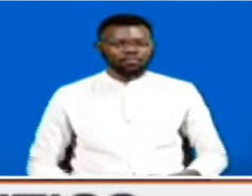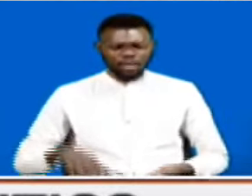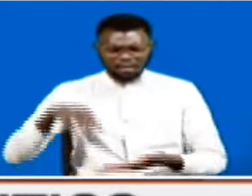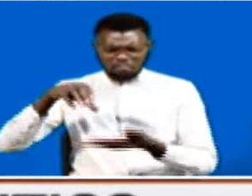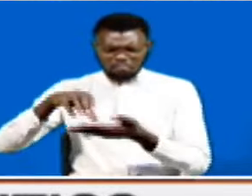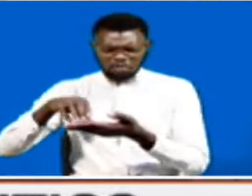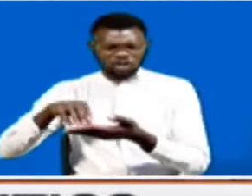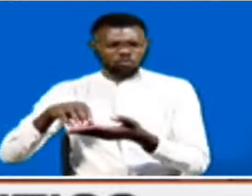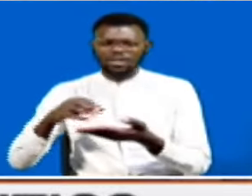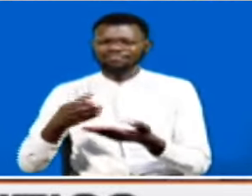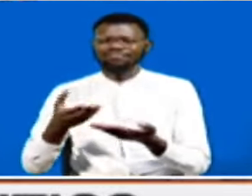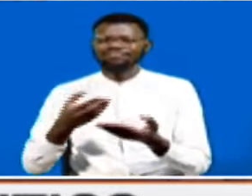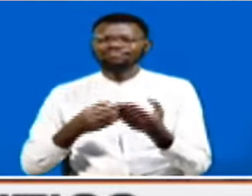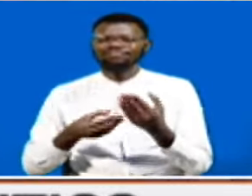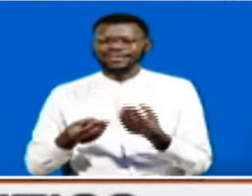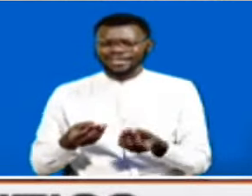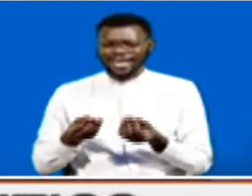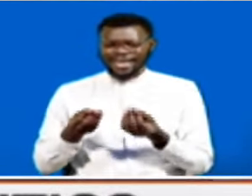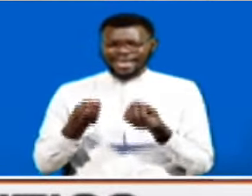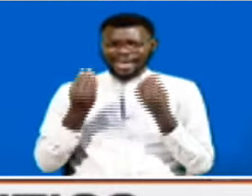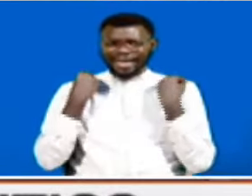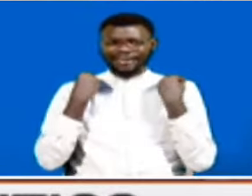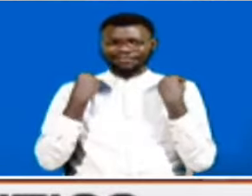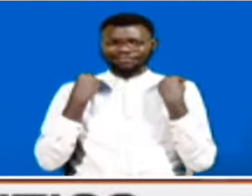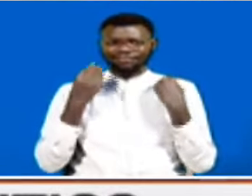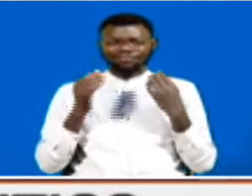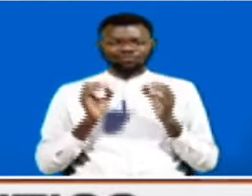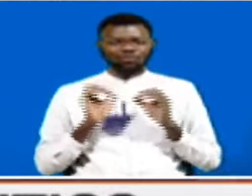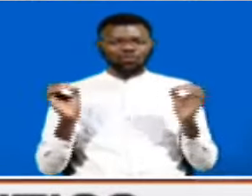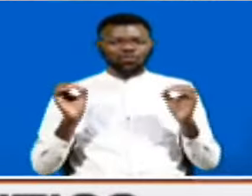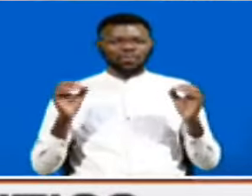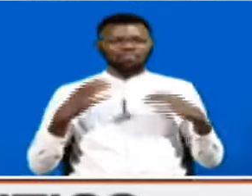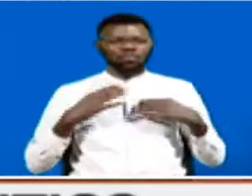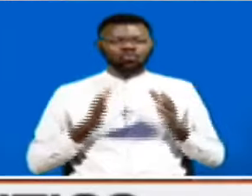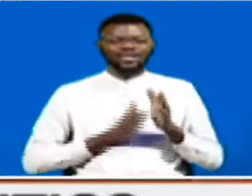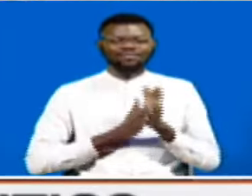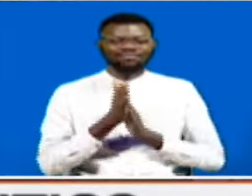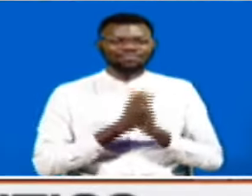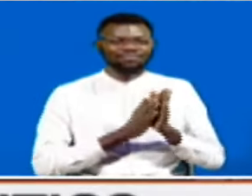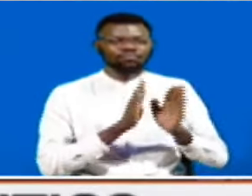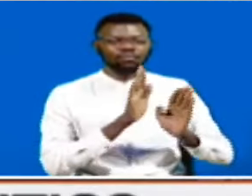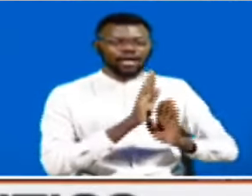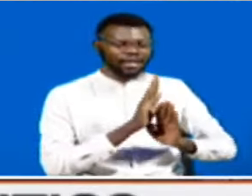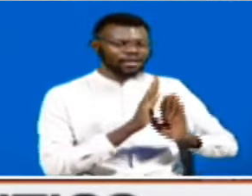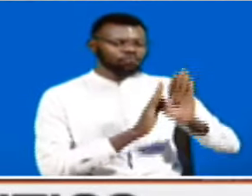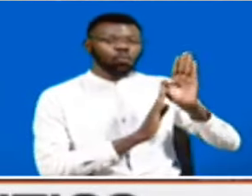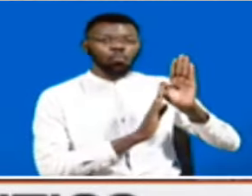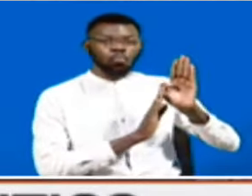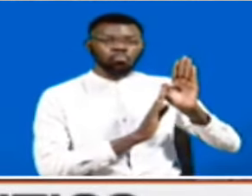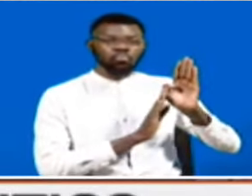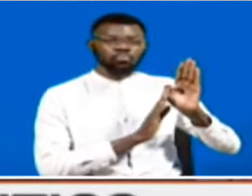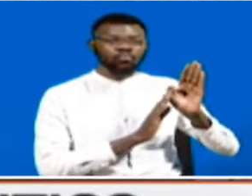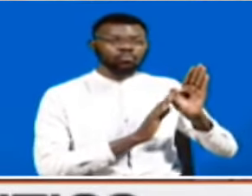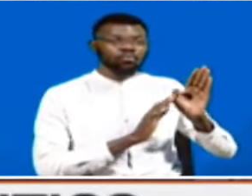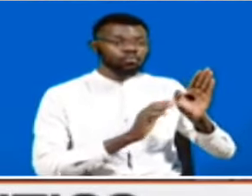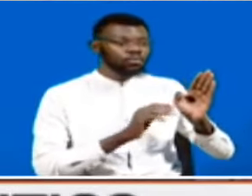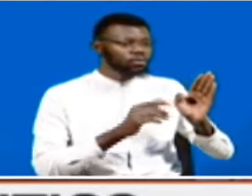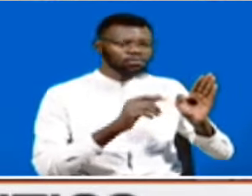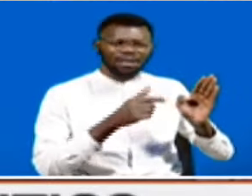People don't eat positions. People want development. So can you tell me which development that has come from this